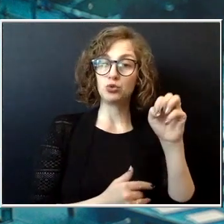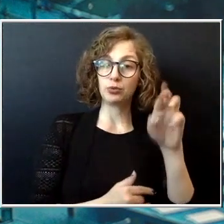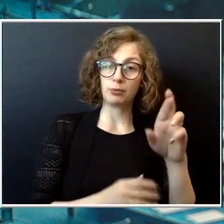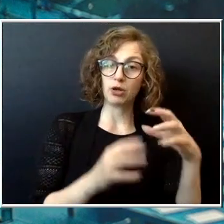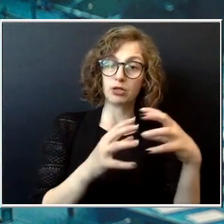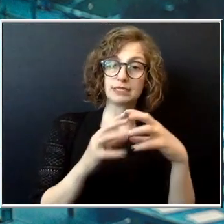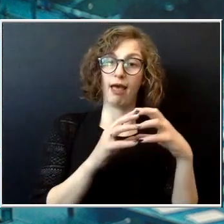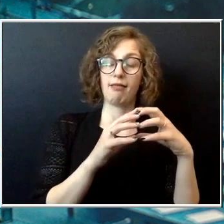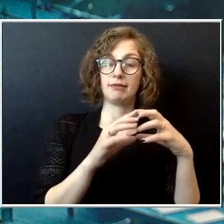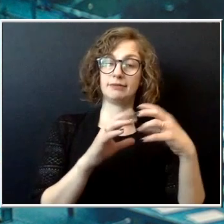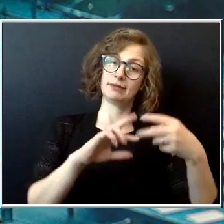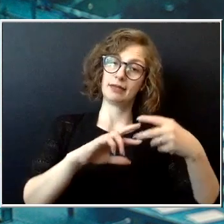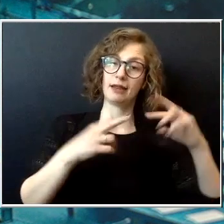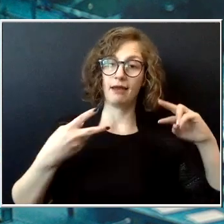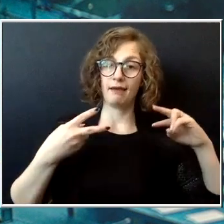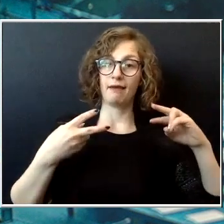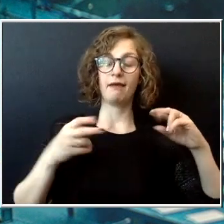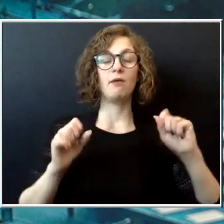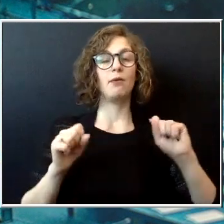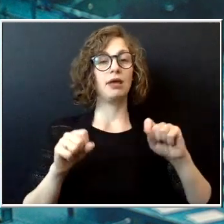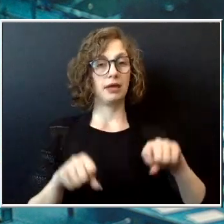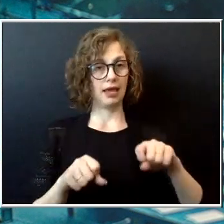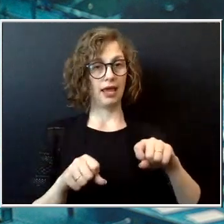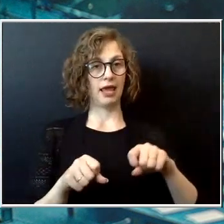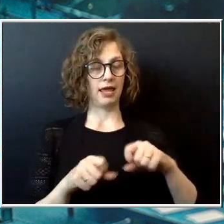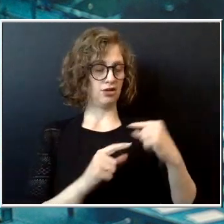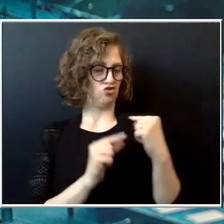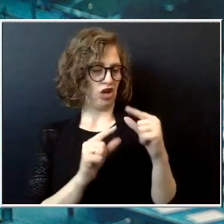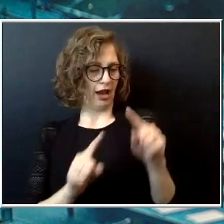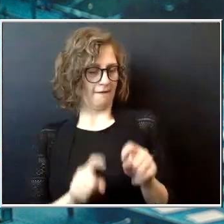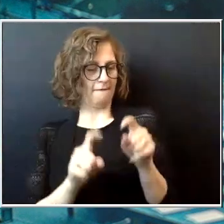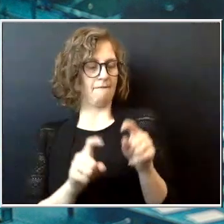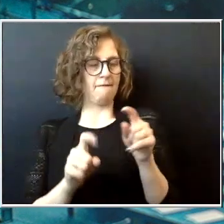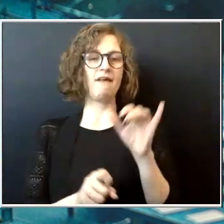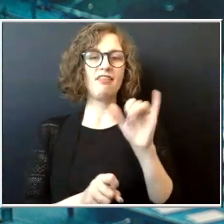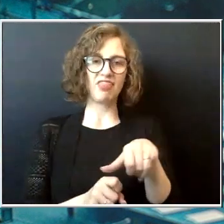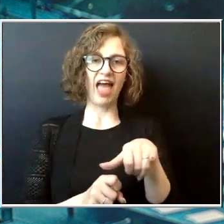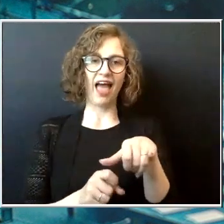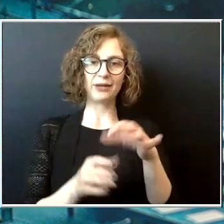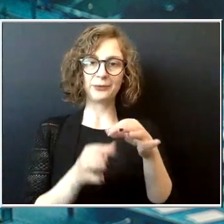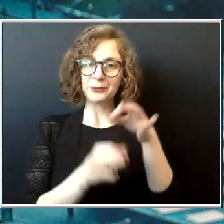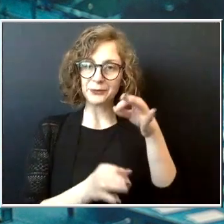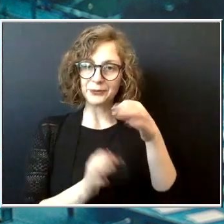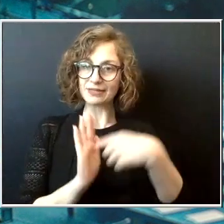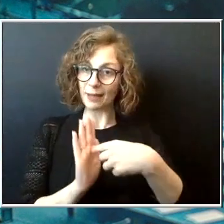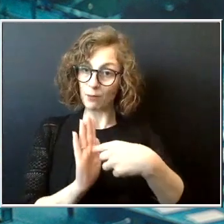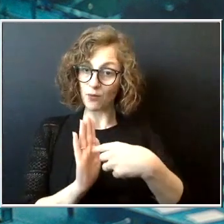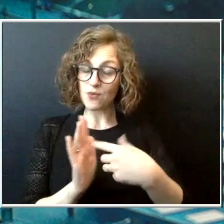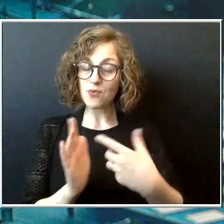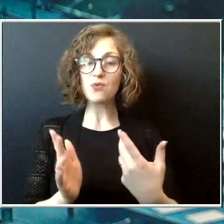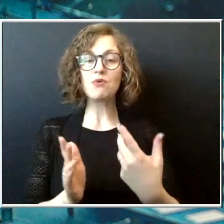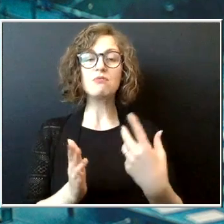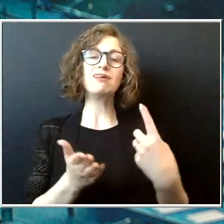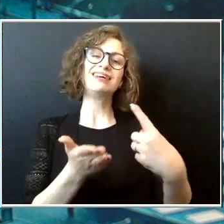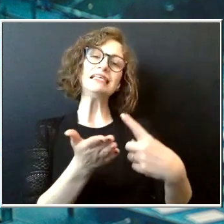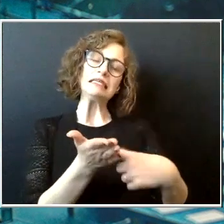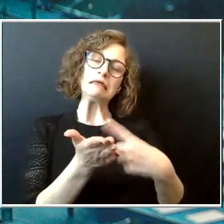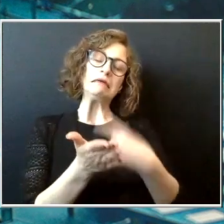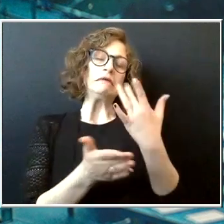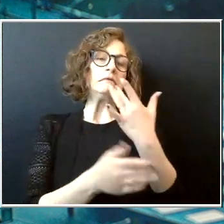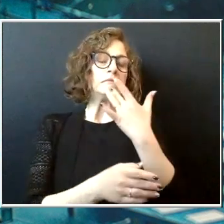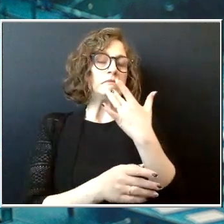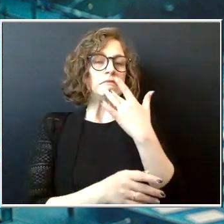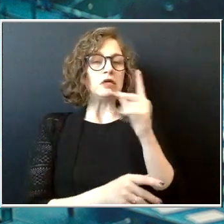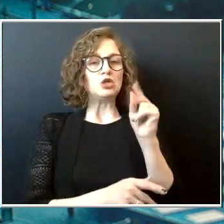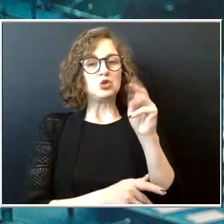our genetic testing on that sample. Sometimes we prefer a tumor biopsy if we can, but